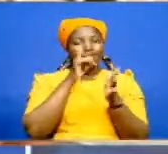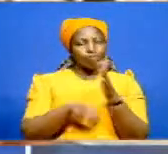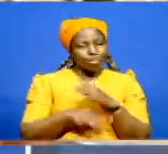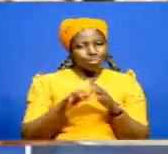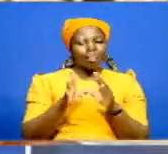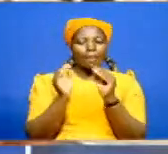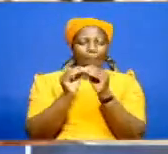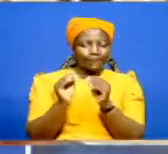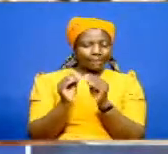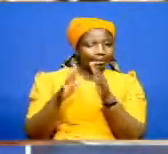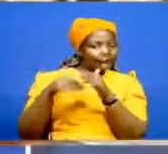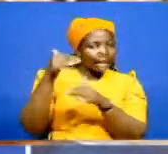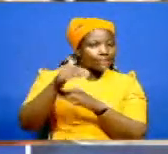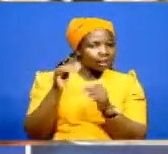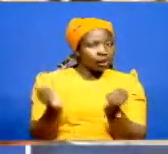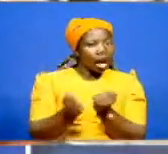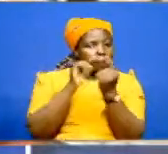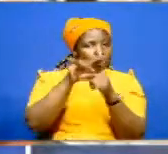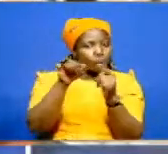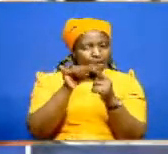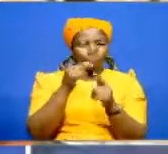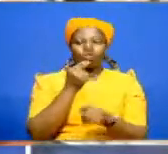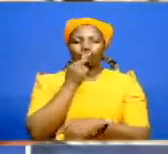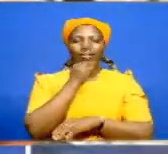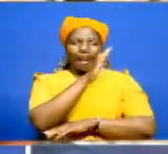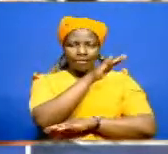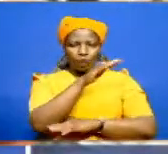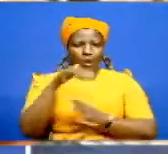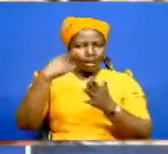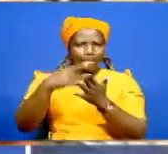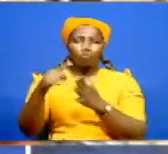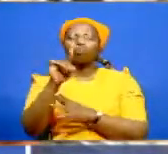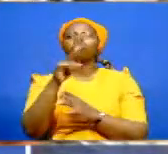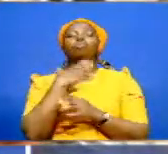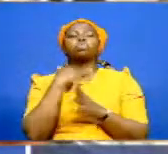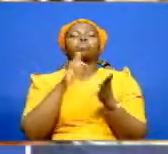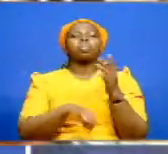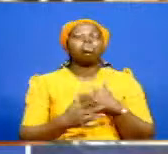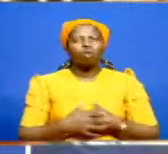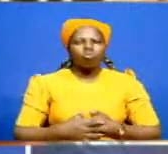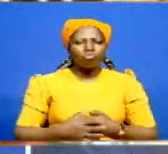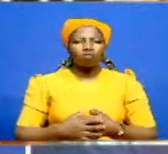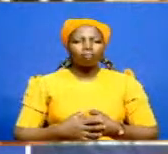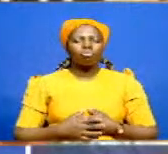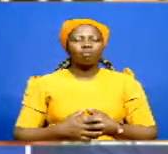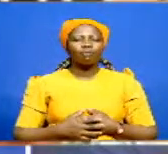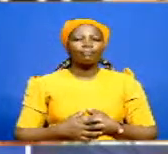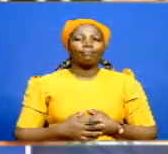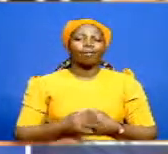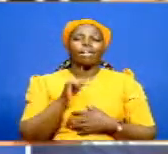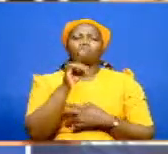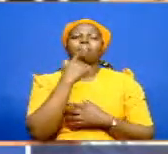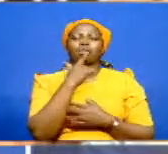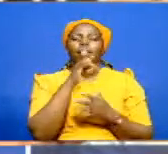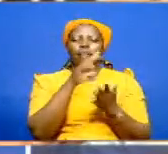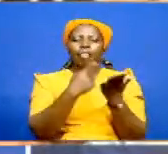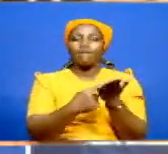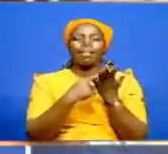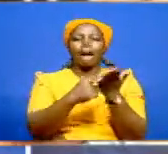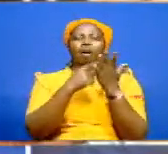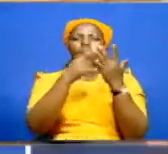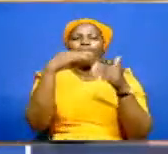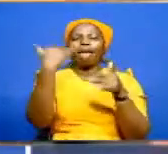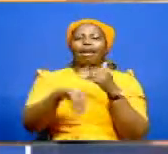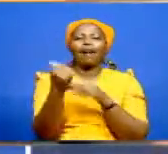Yes. Yeah. Afternoon, next right. week. Yeah. So what else do you want? Why are you saying the motion, I'm a discussion,